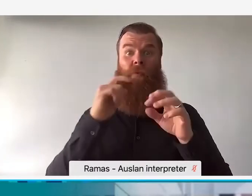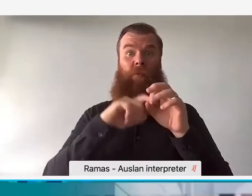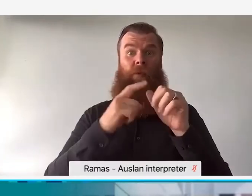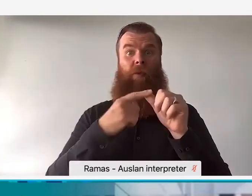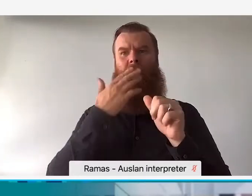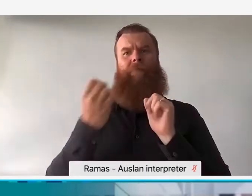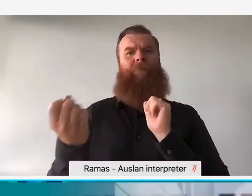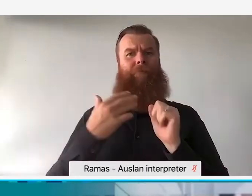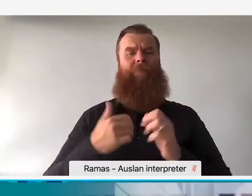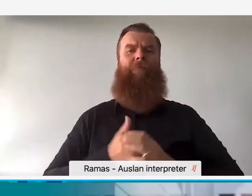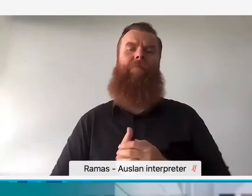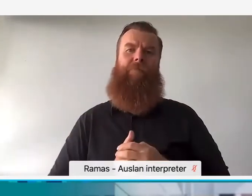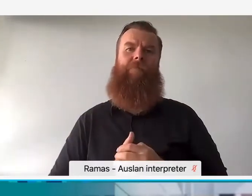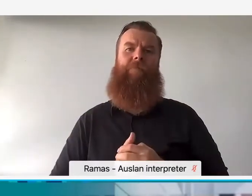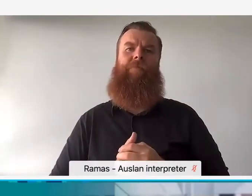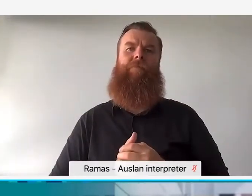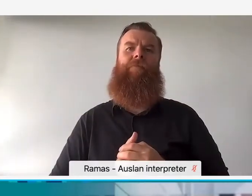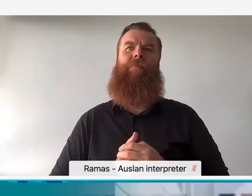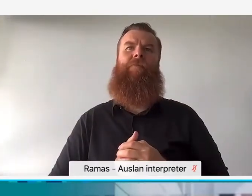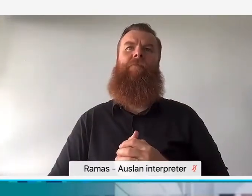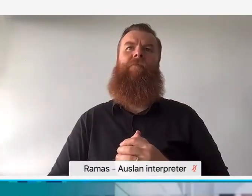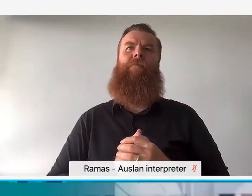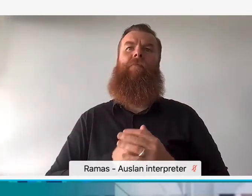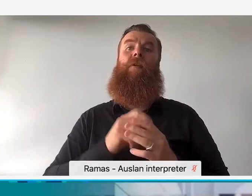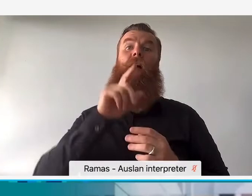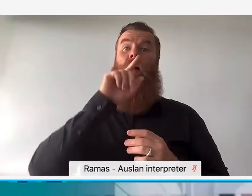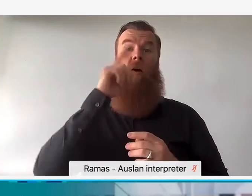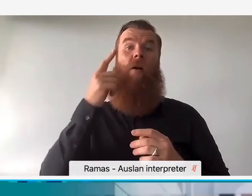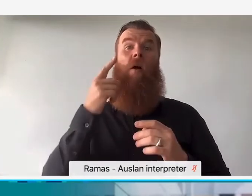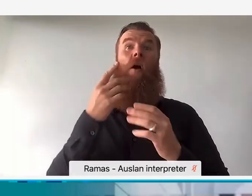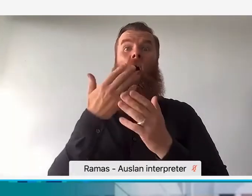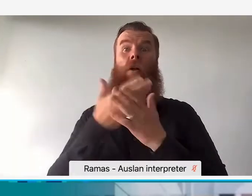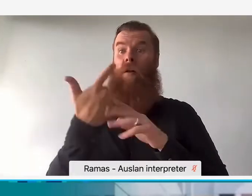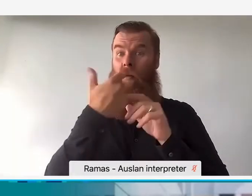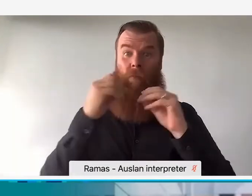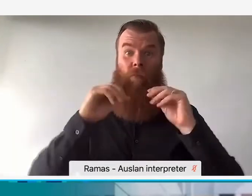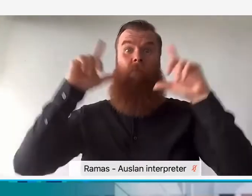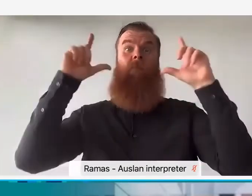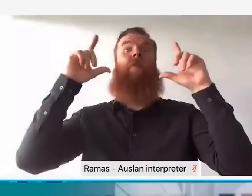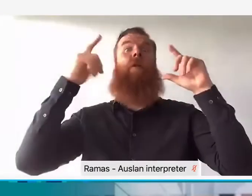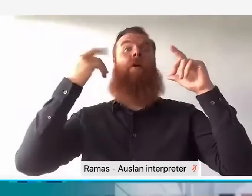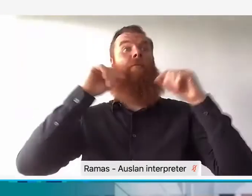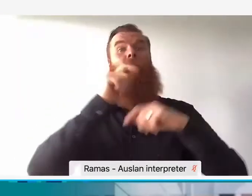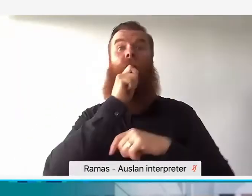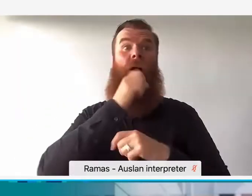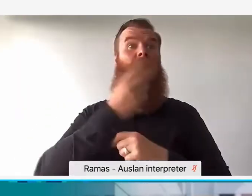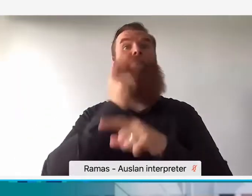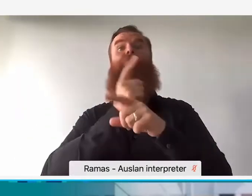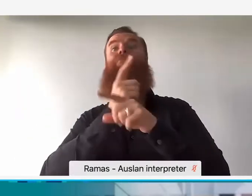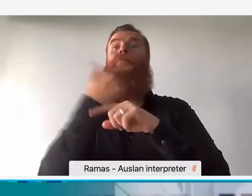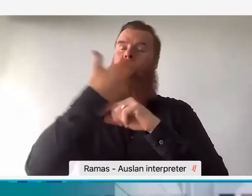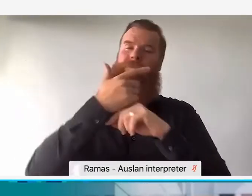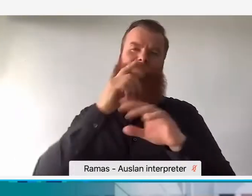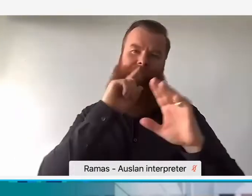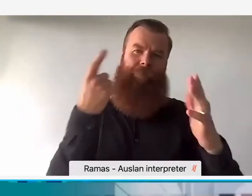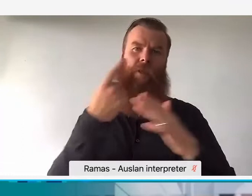for attendees to turn on their video or microphone during the session. For your convenience, the session will be recorded and uploaded